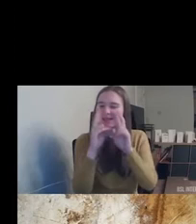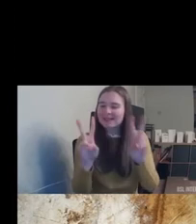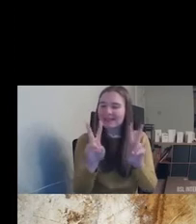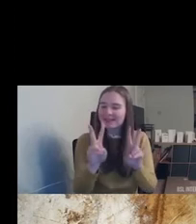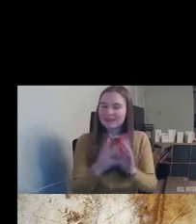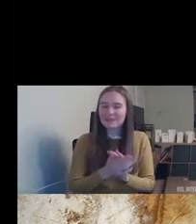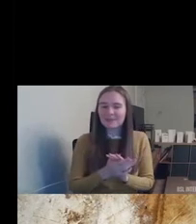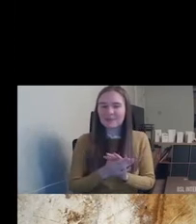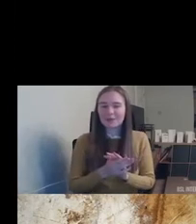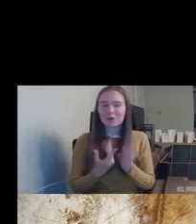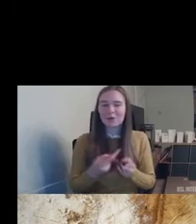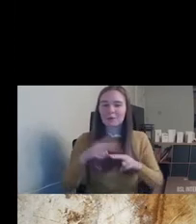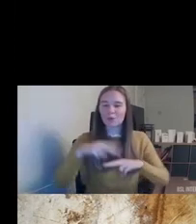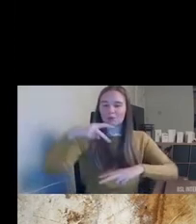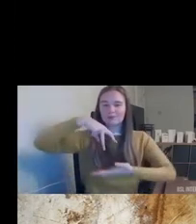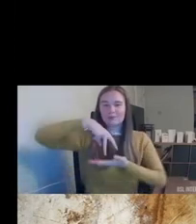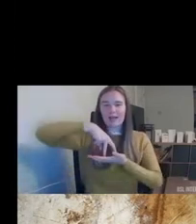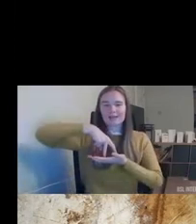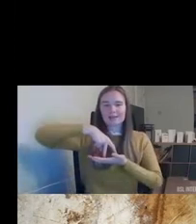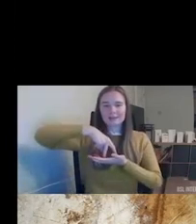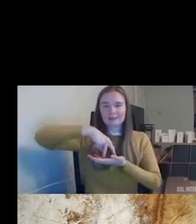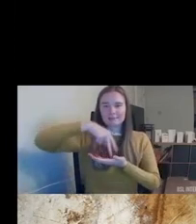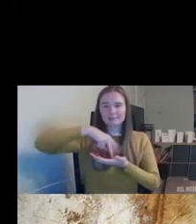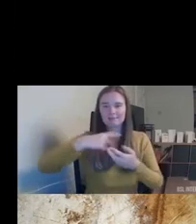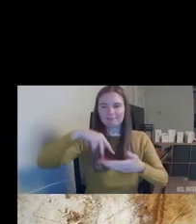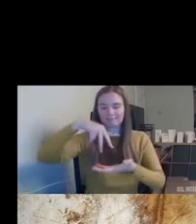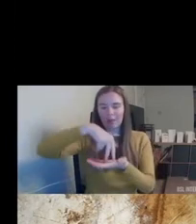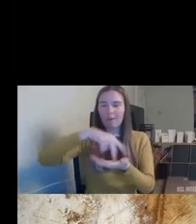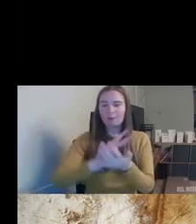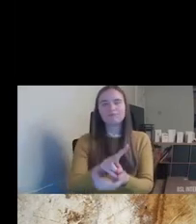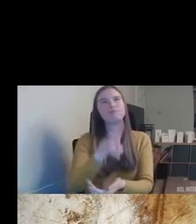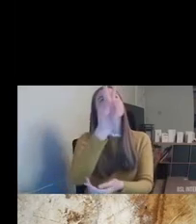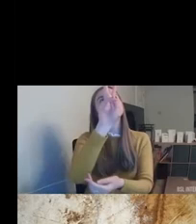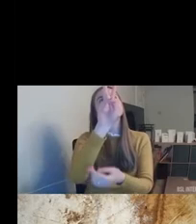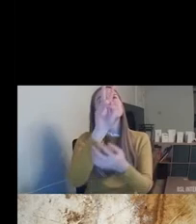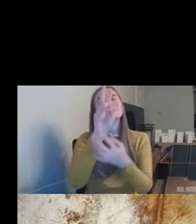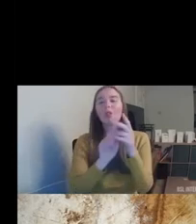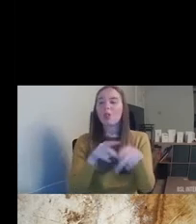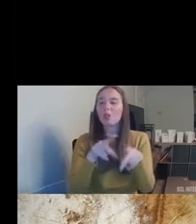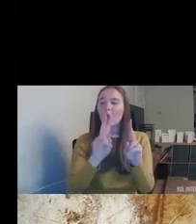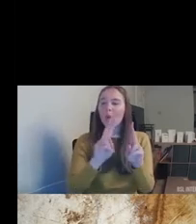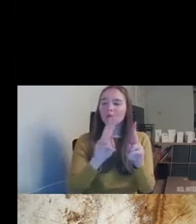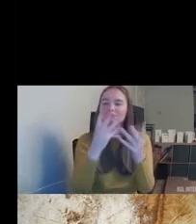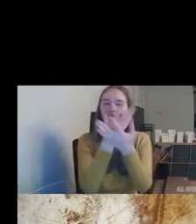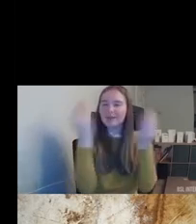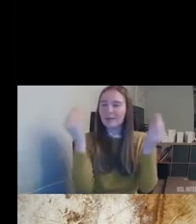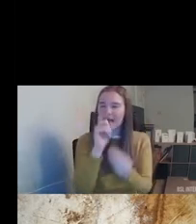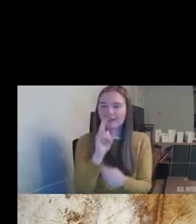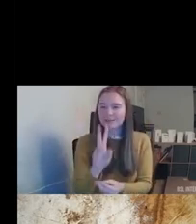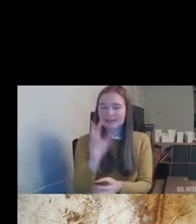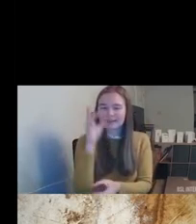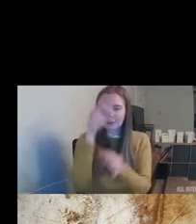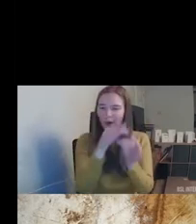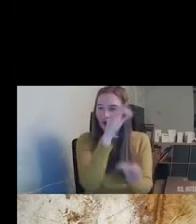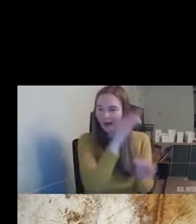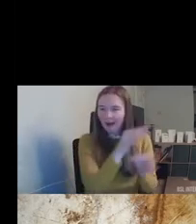stand underneath this dome, it almost looks invisible. It's almost like, as